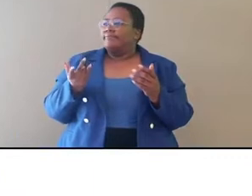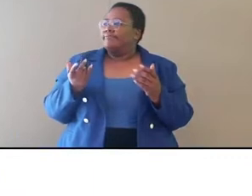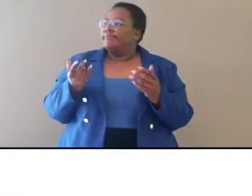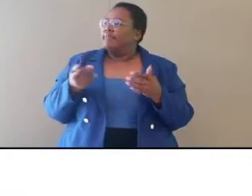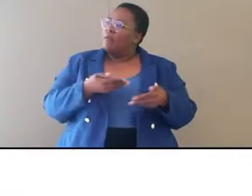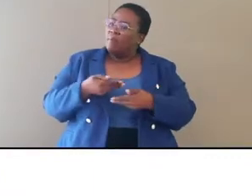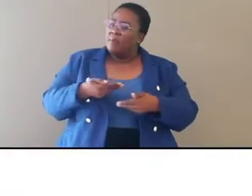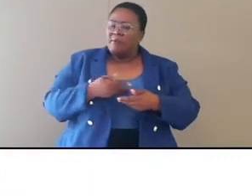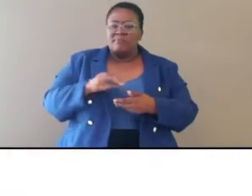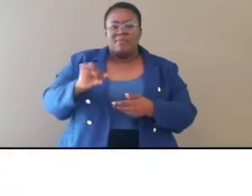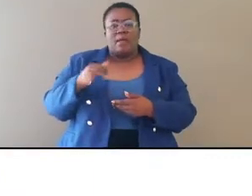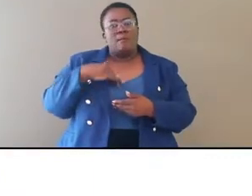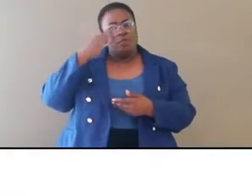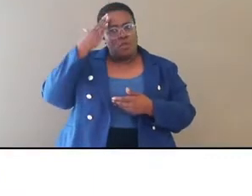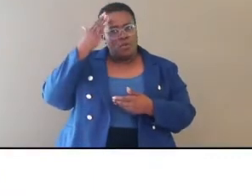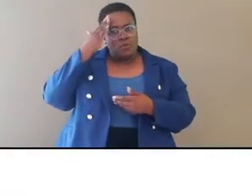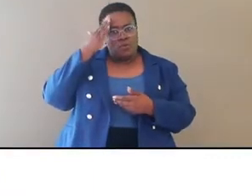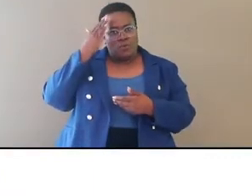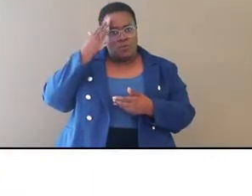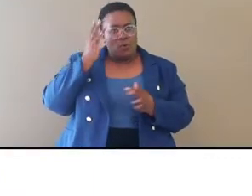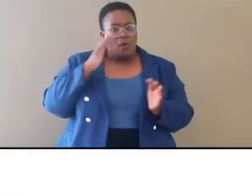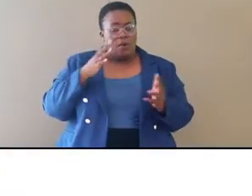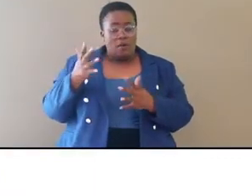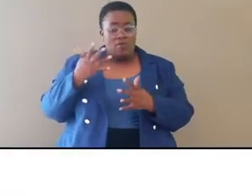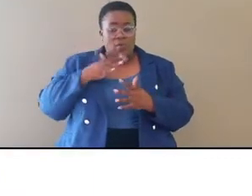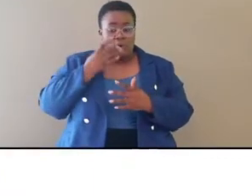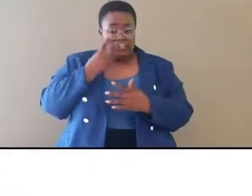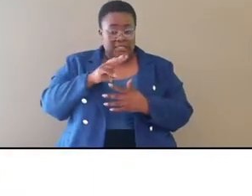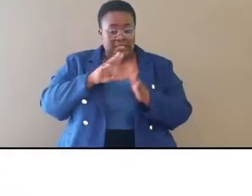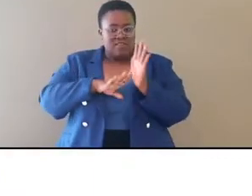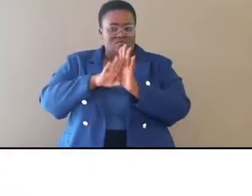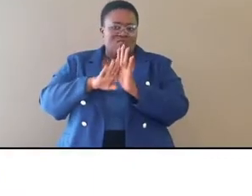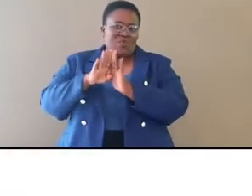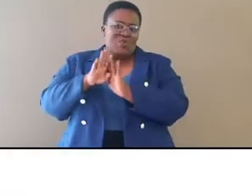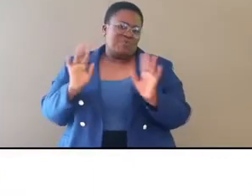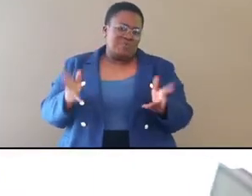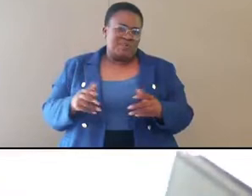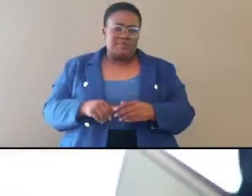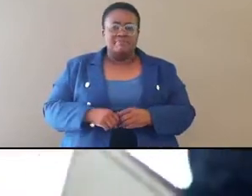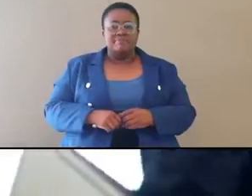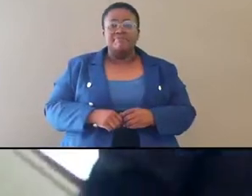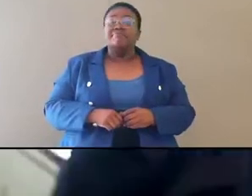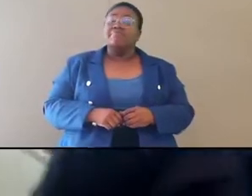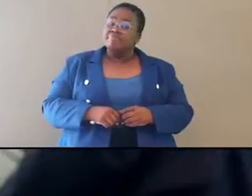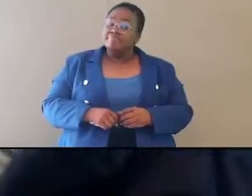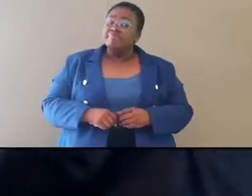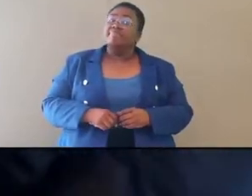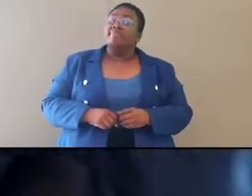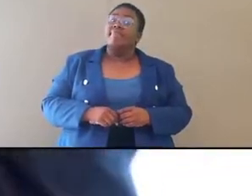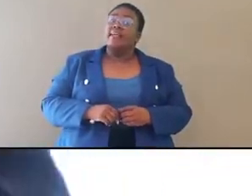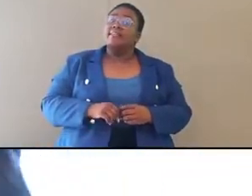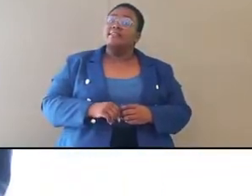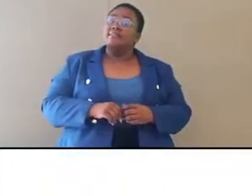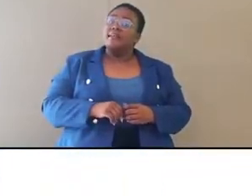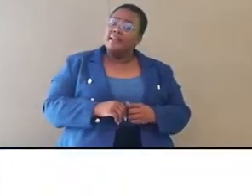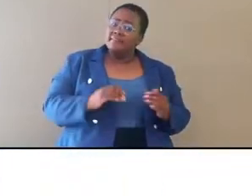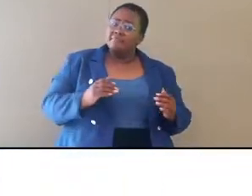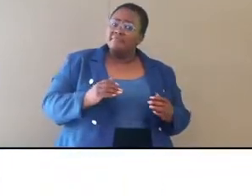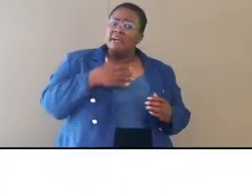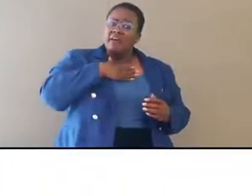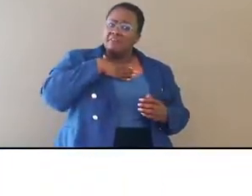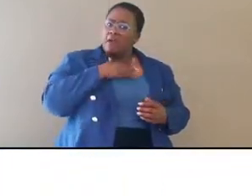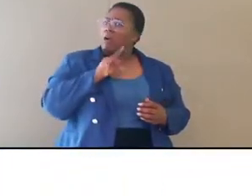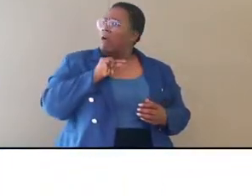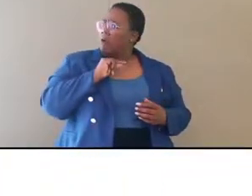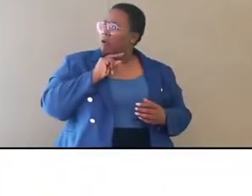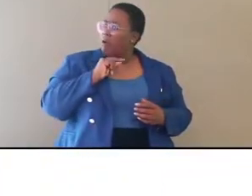welfare of this baby at heart. They just want to see it growing. It's very much encouraging, you know, to hear where we started. You know,